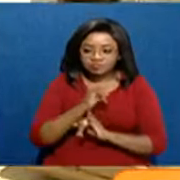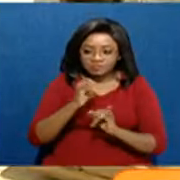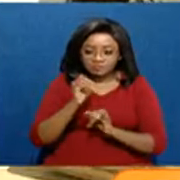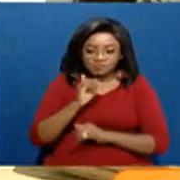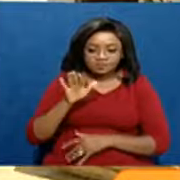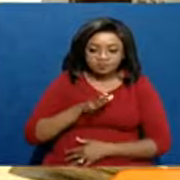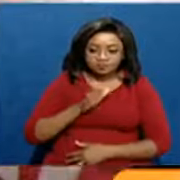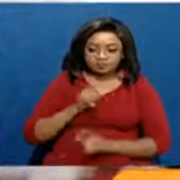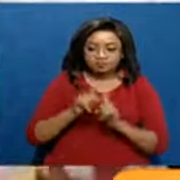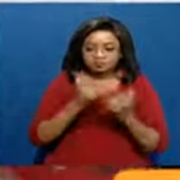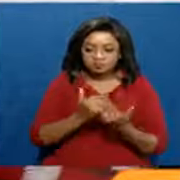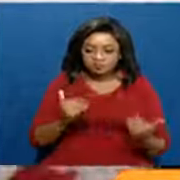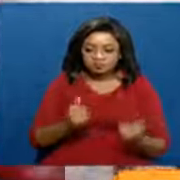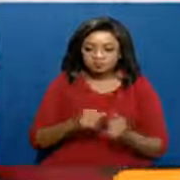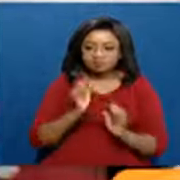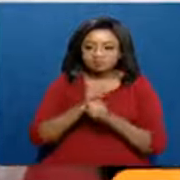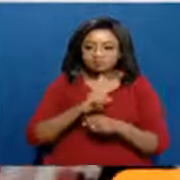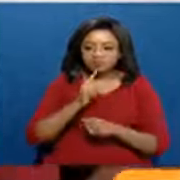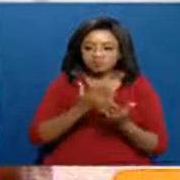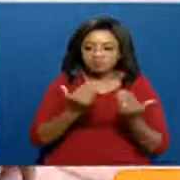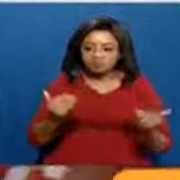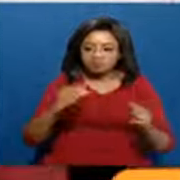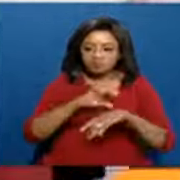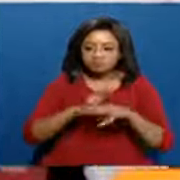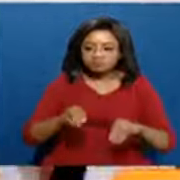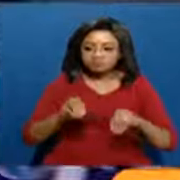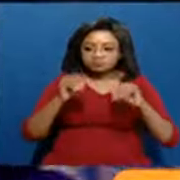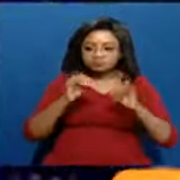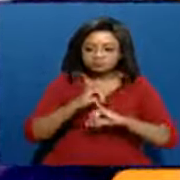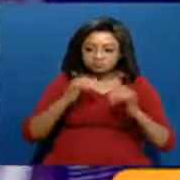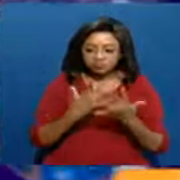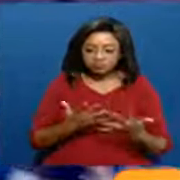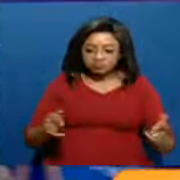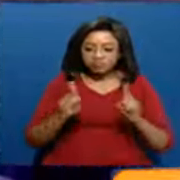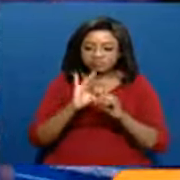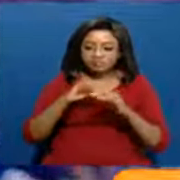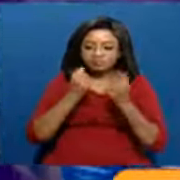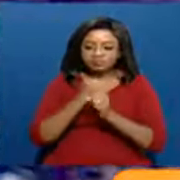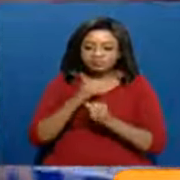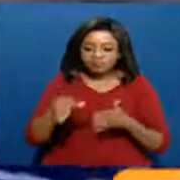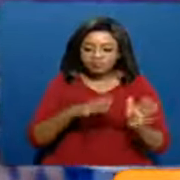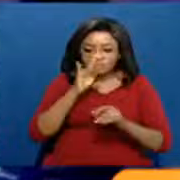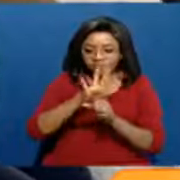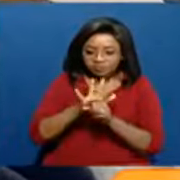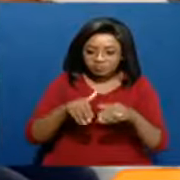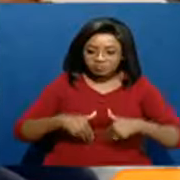women and children by ensuring that they get quality and hygienic products, as well as creating job opportunities for